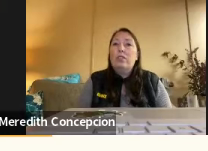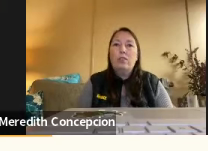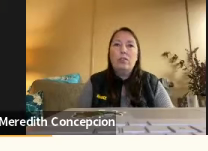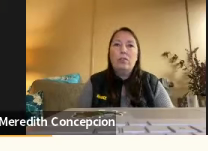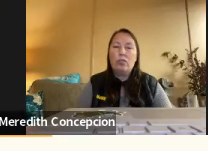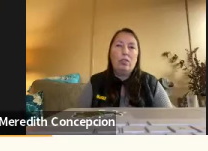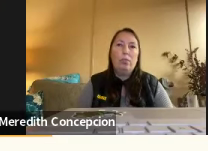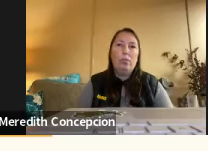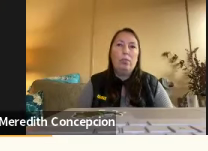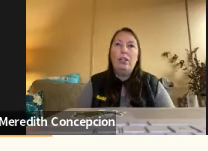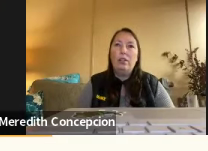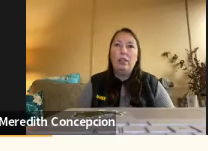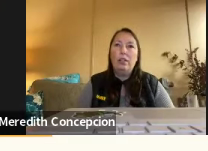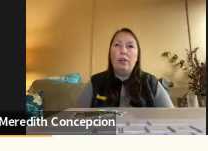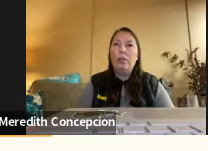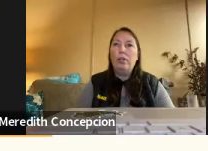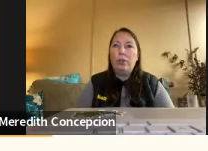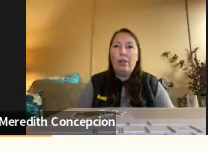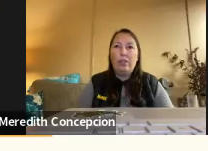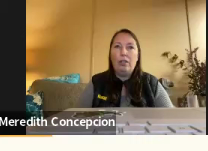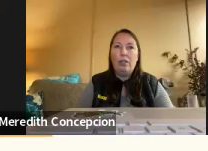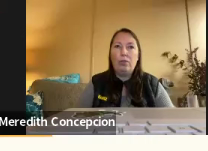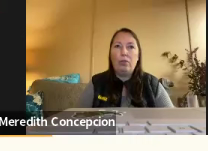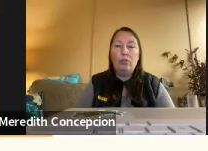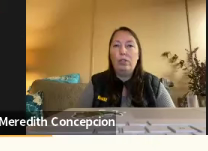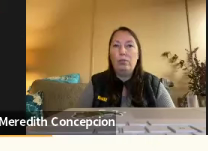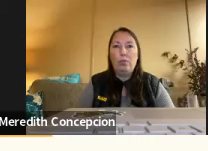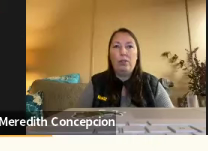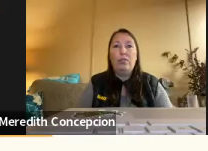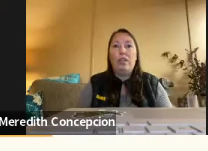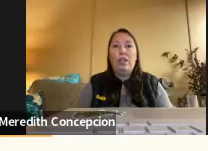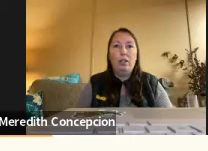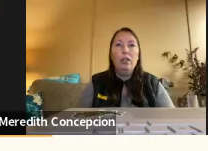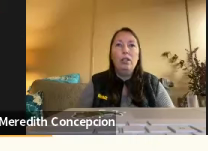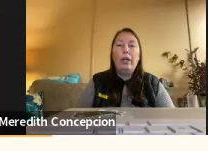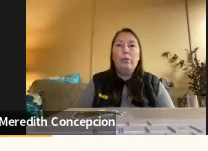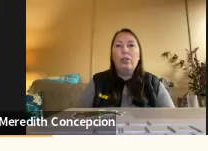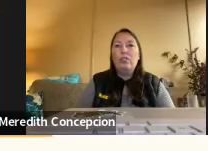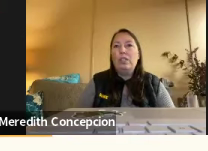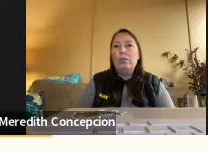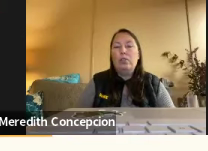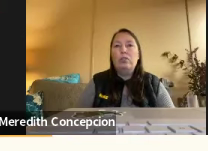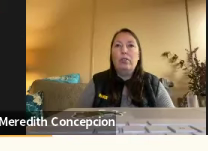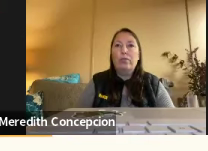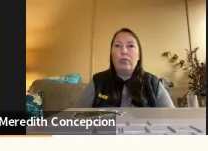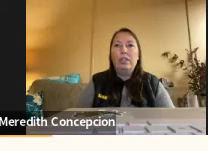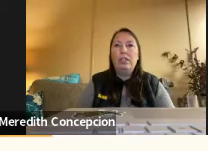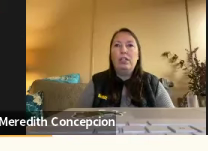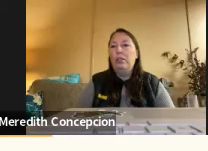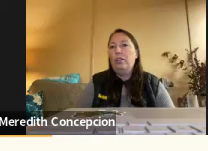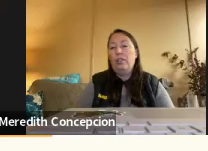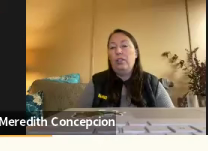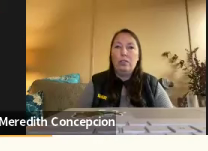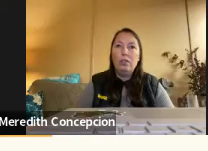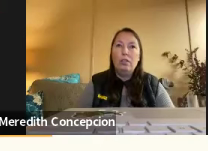through funding decisions, ensuring provided accountability, or advocating for culturally responsive care, I work to keep mental health